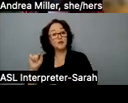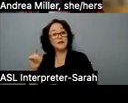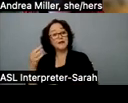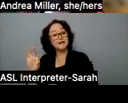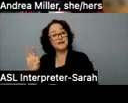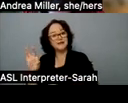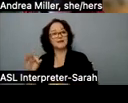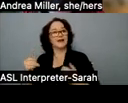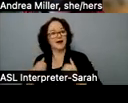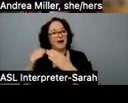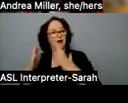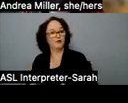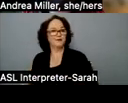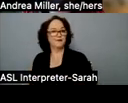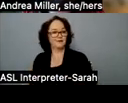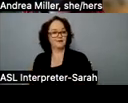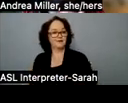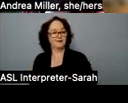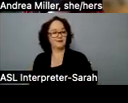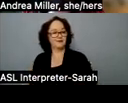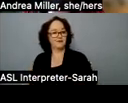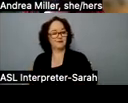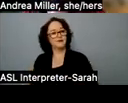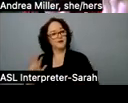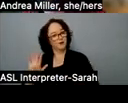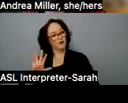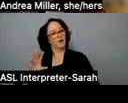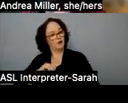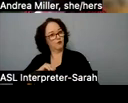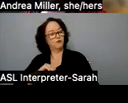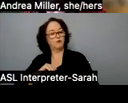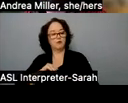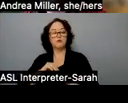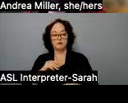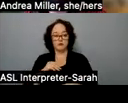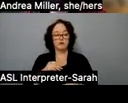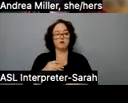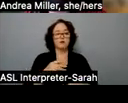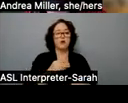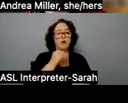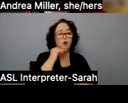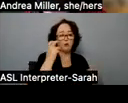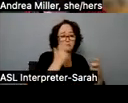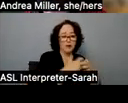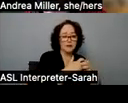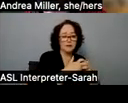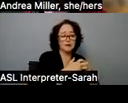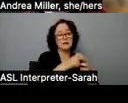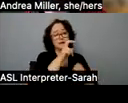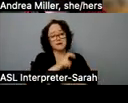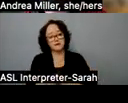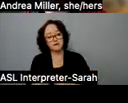I feel like for a lot of the survivors that we work with who come in that space from homelessness to homeownership, it's usually about a 3 to 5 year